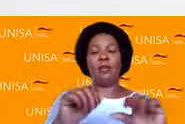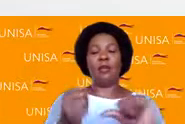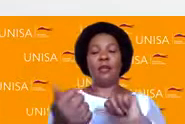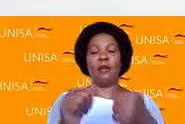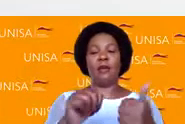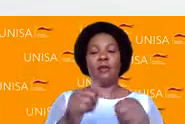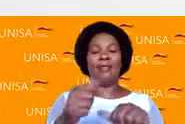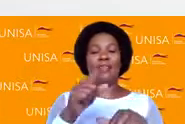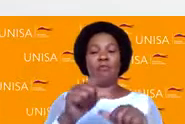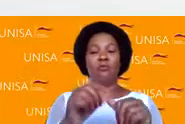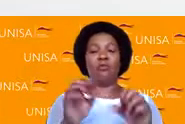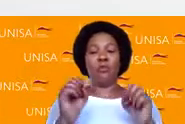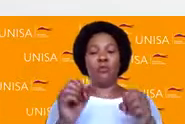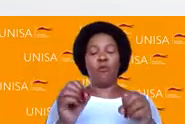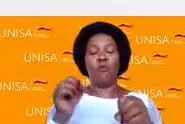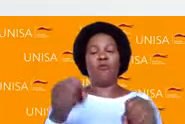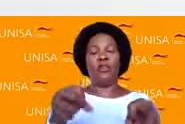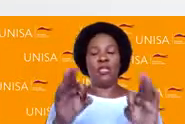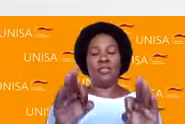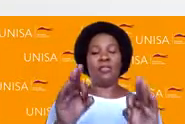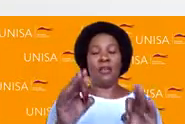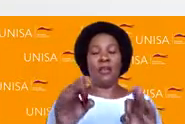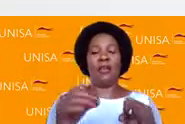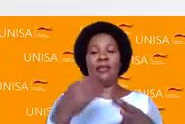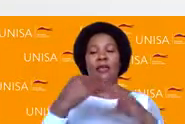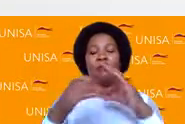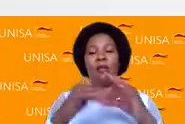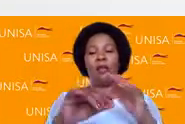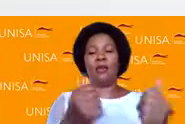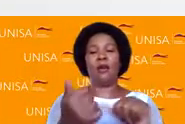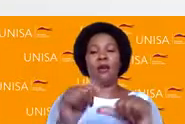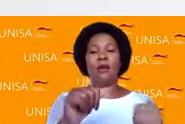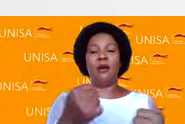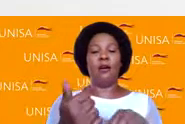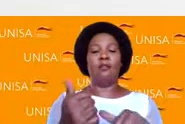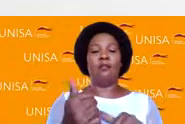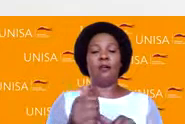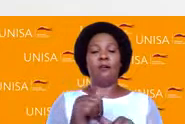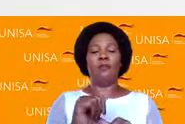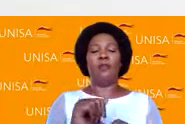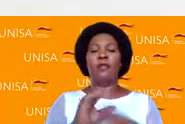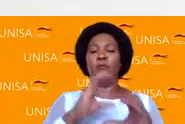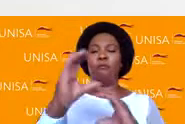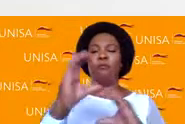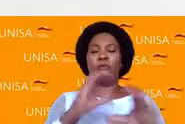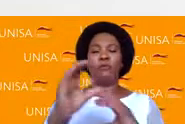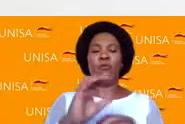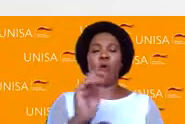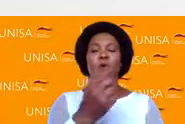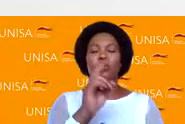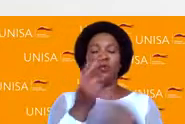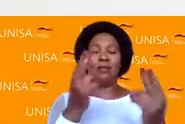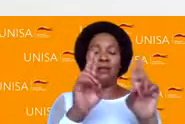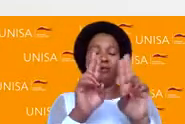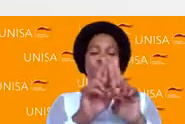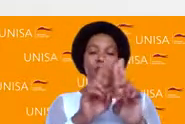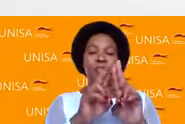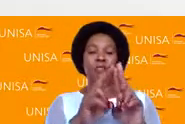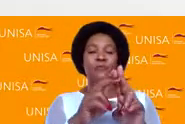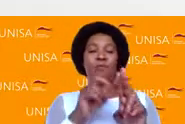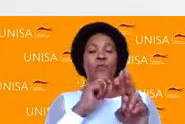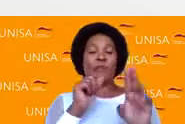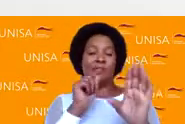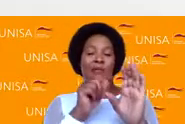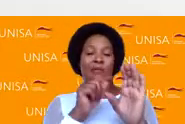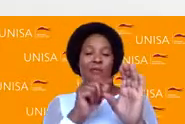official email address account with UNISA. So all correspondence that you do with UNISA and your lecturers,